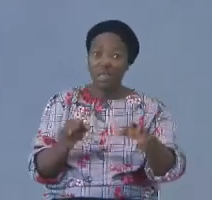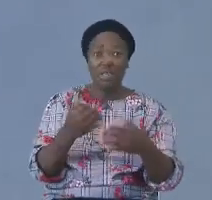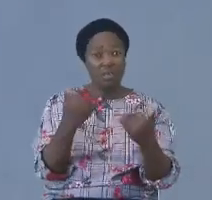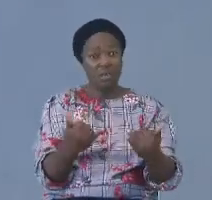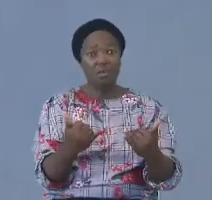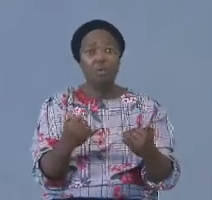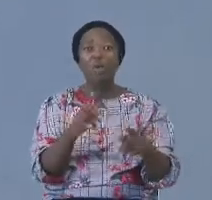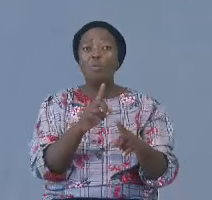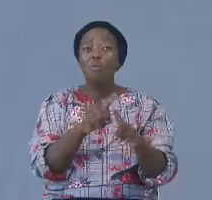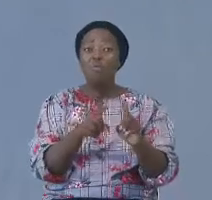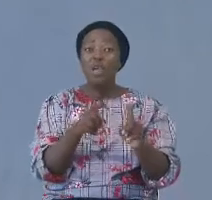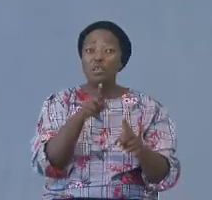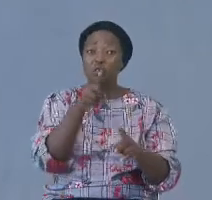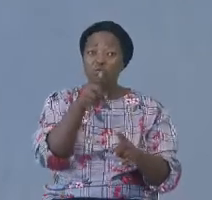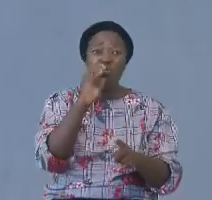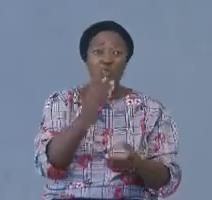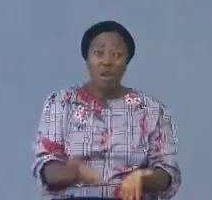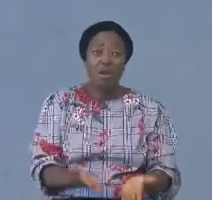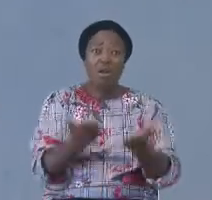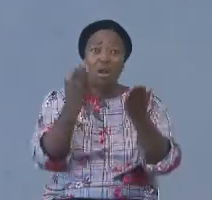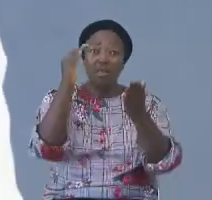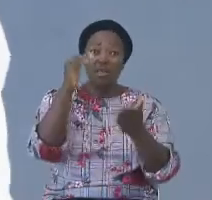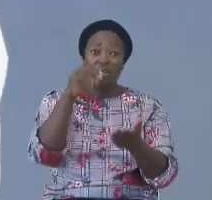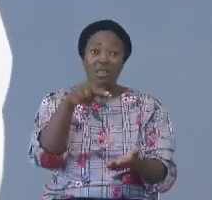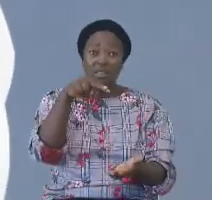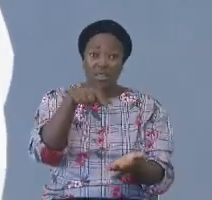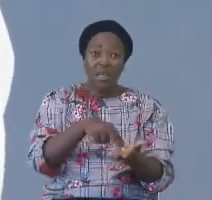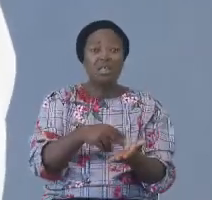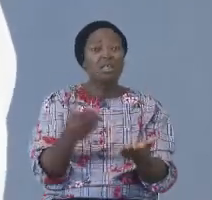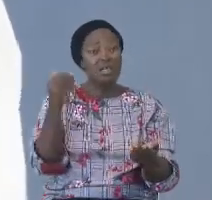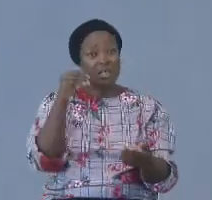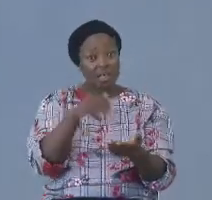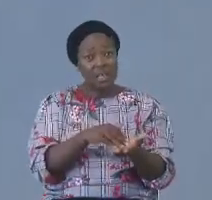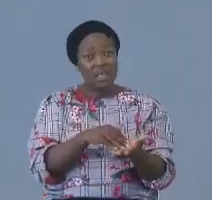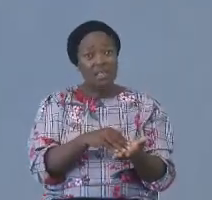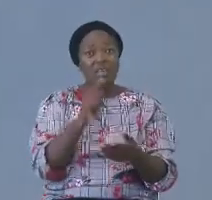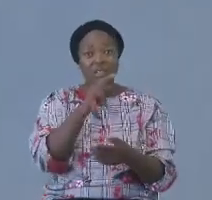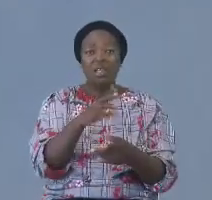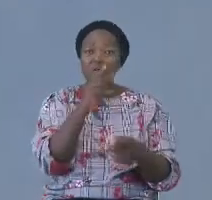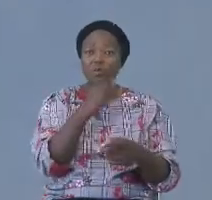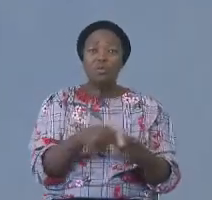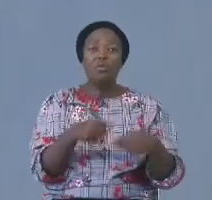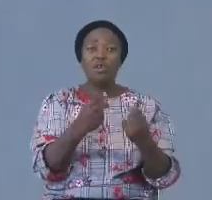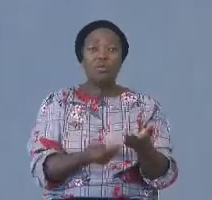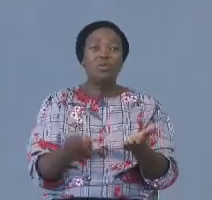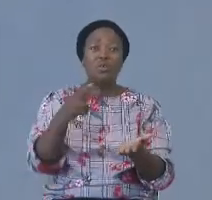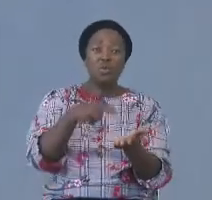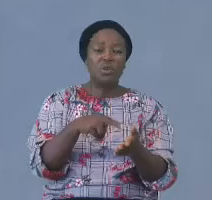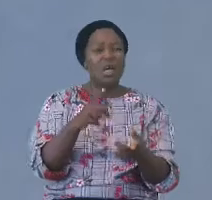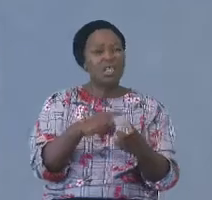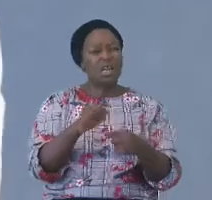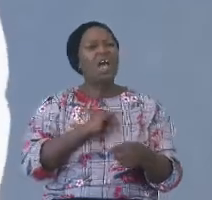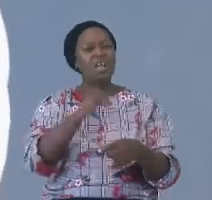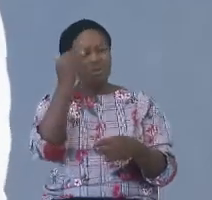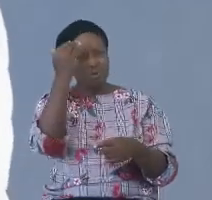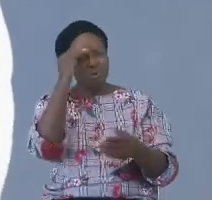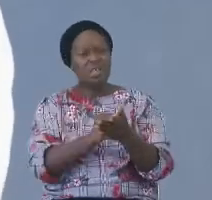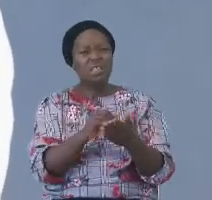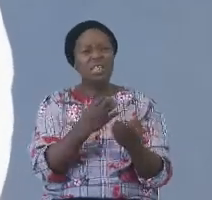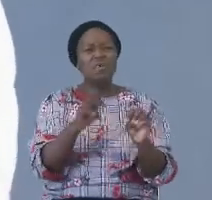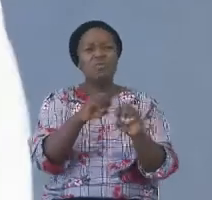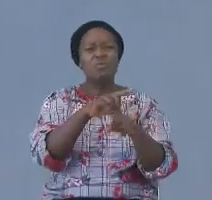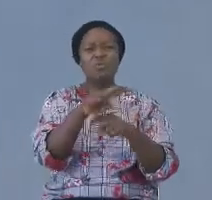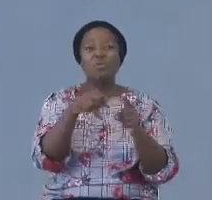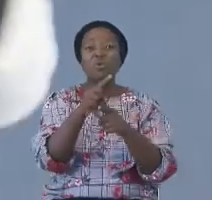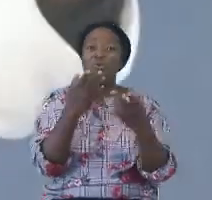kingdom lord jesus you are dying now but you will rise again there's going to be